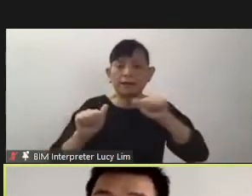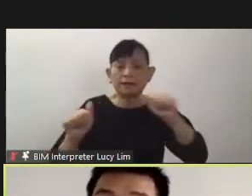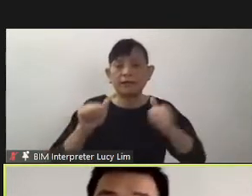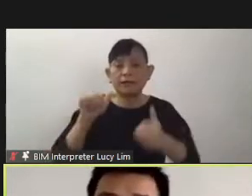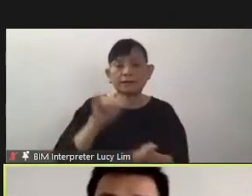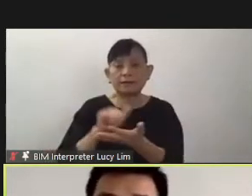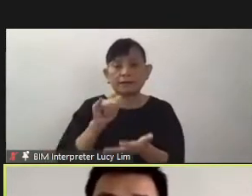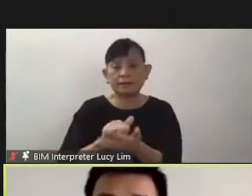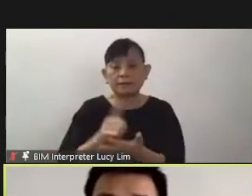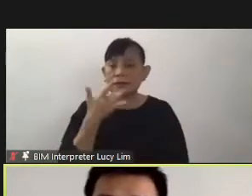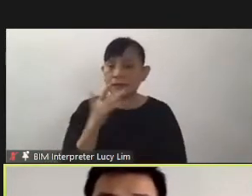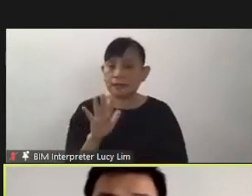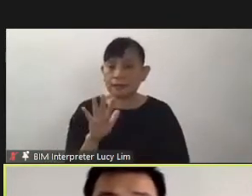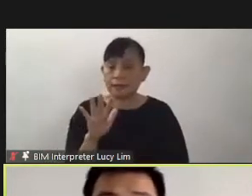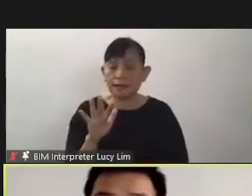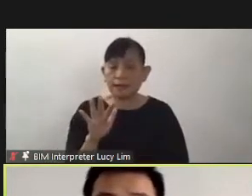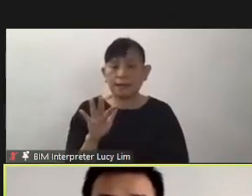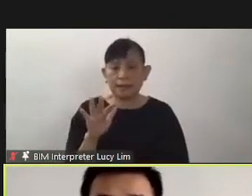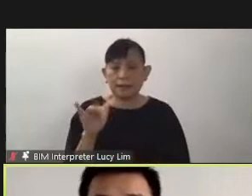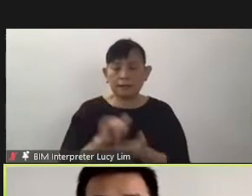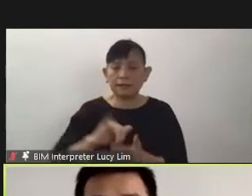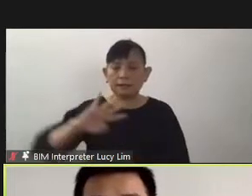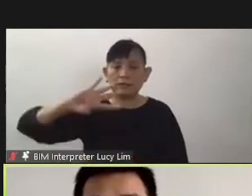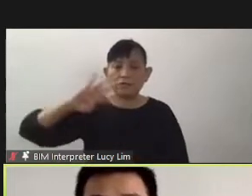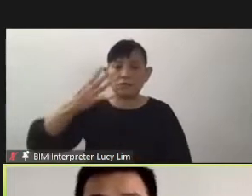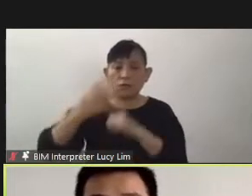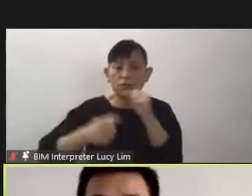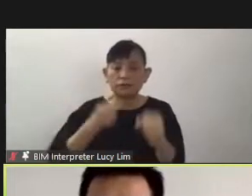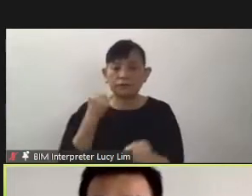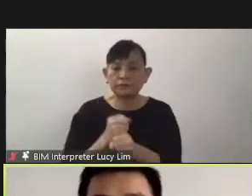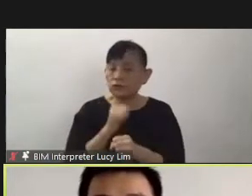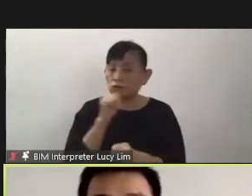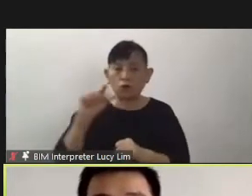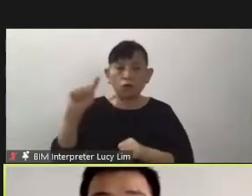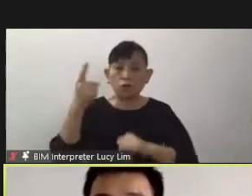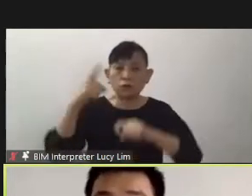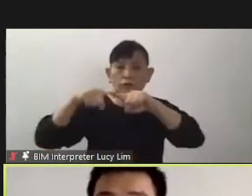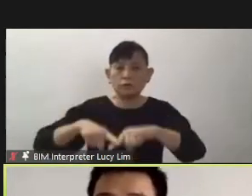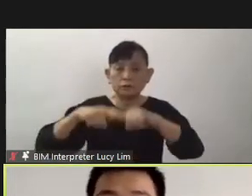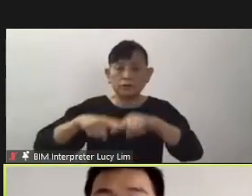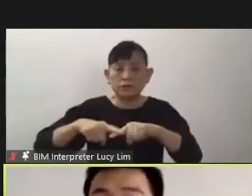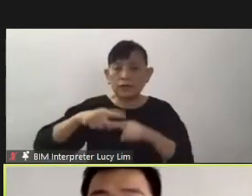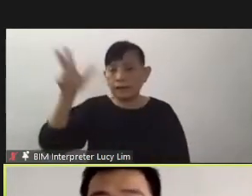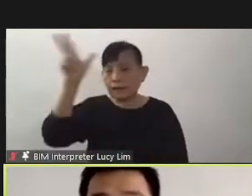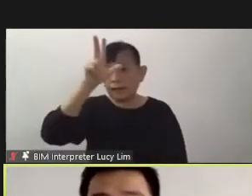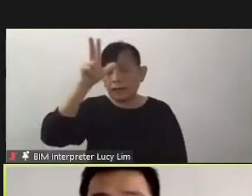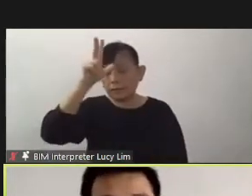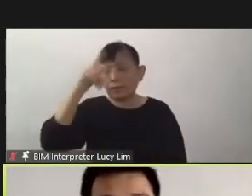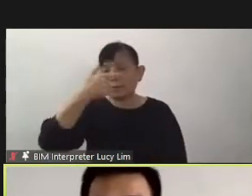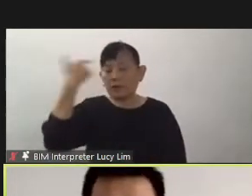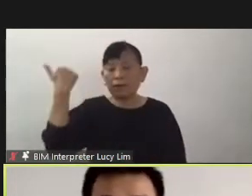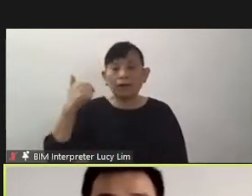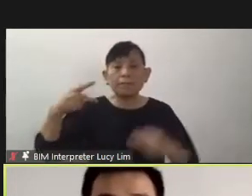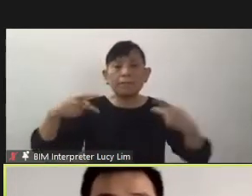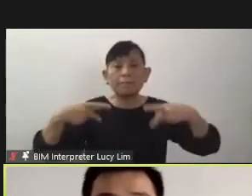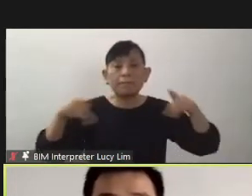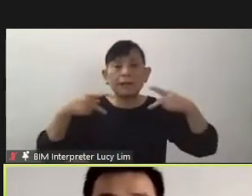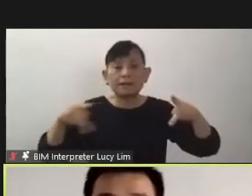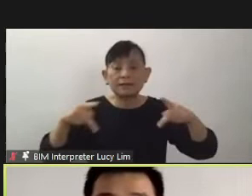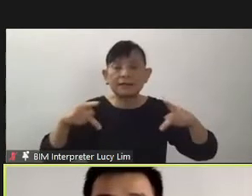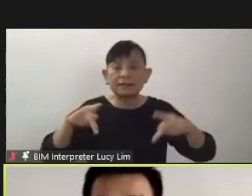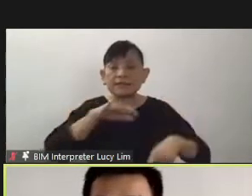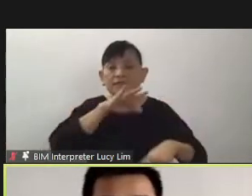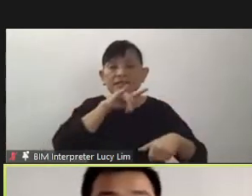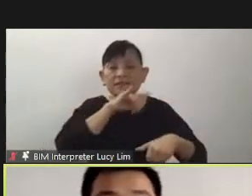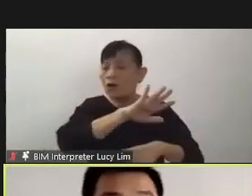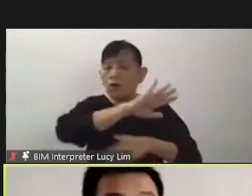this does not stop here. We cannot just rely on government to do it alone, because plastic pollution is everyone's problem.